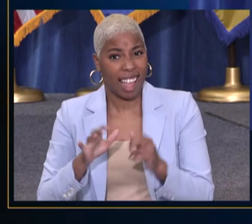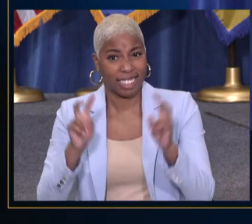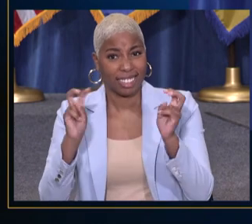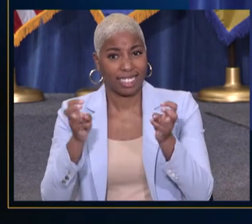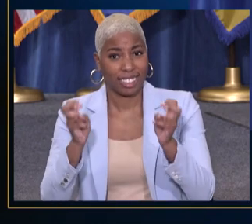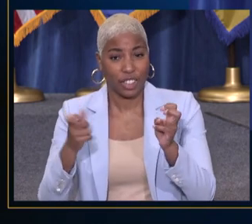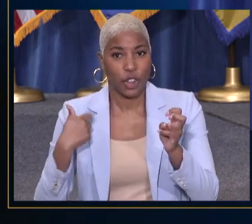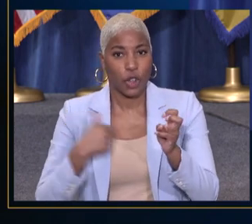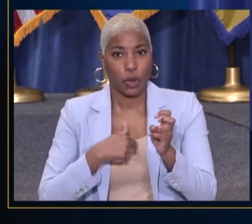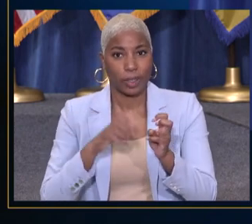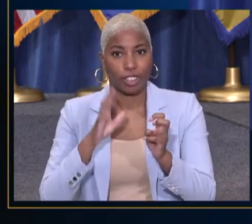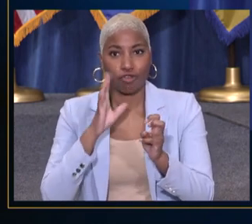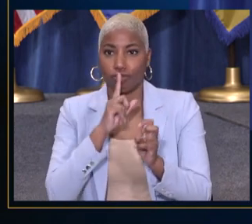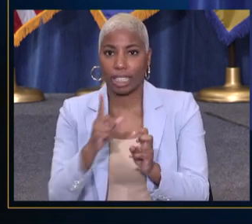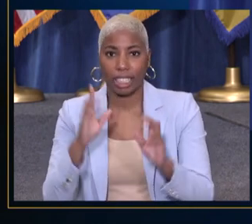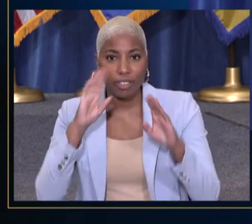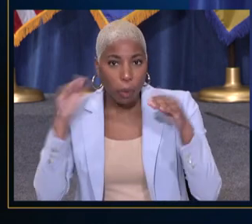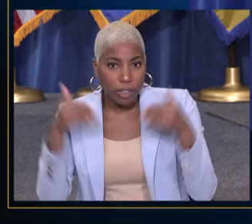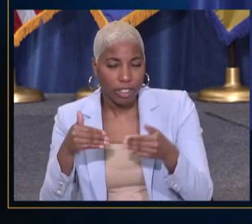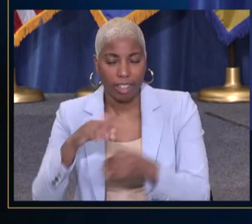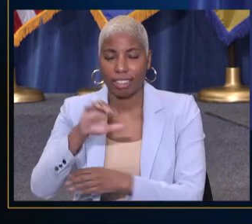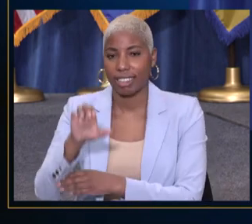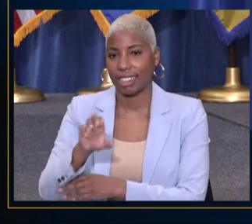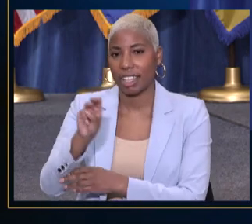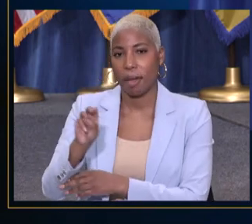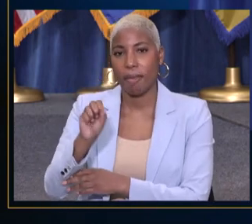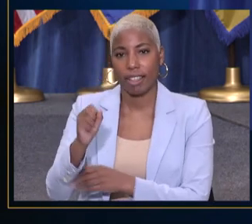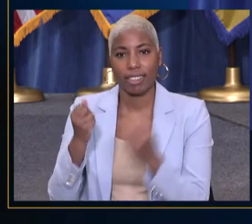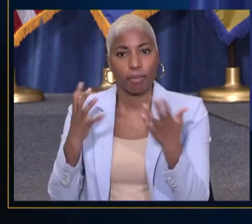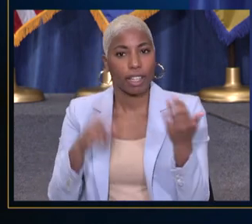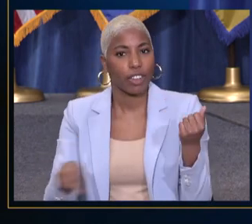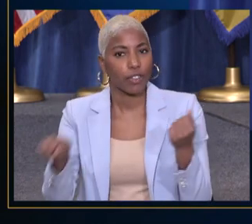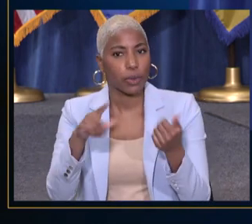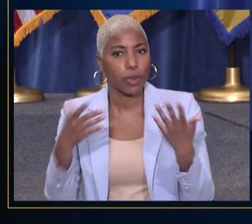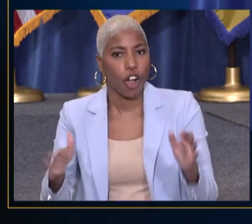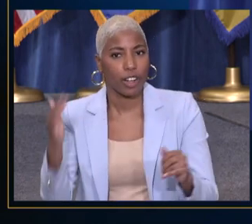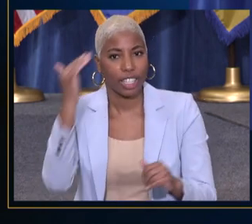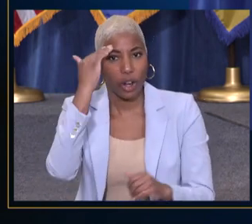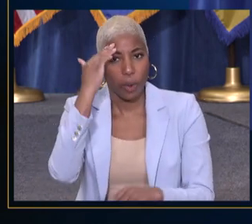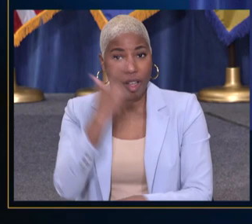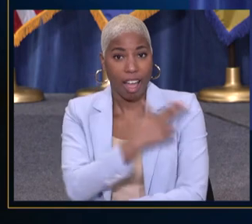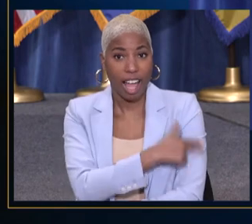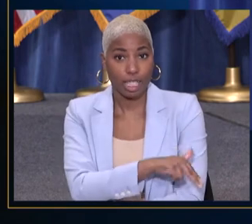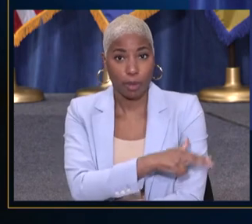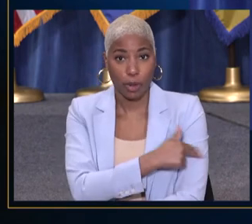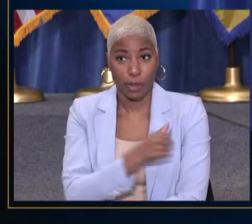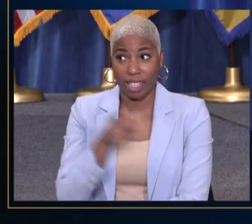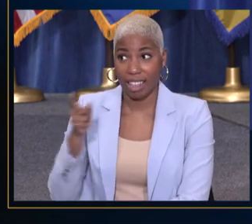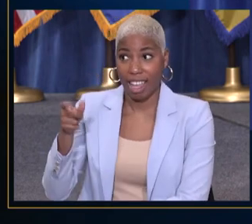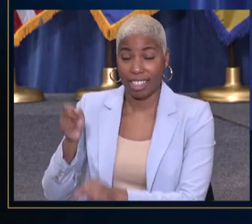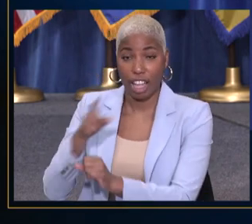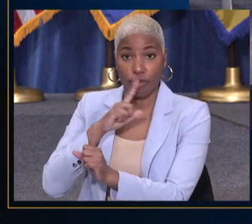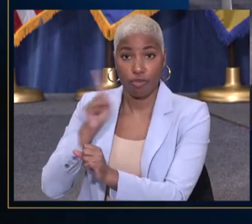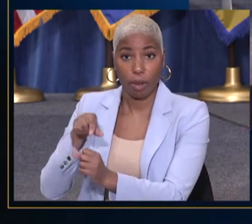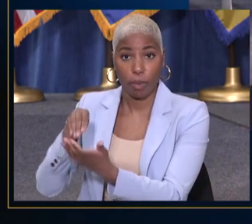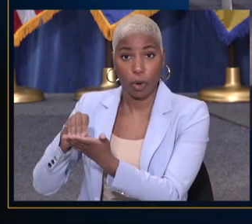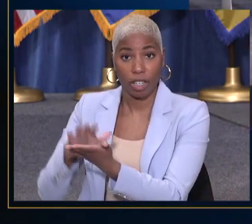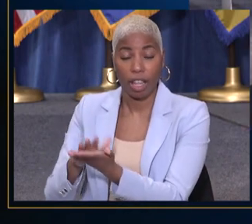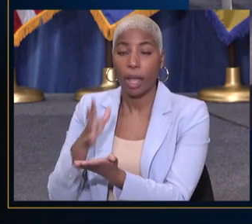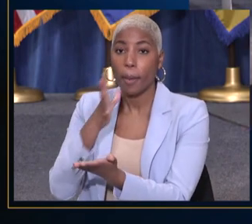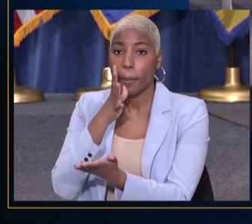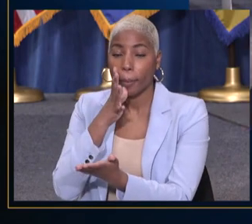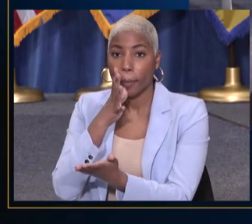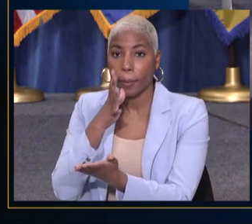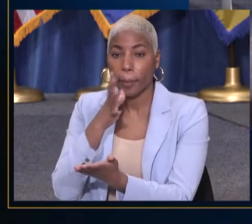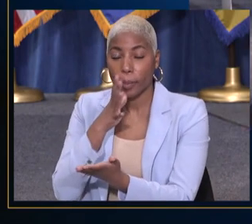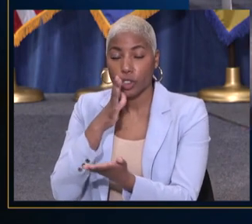much focused on at CMS. As many of you know, we are inviting hospitals to report on a maternal health